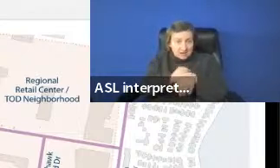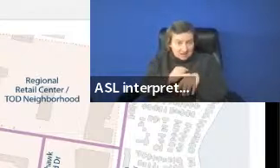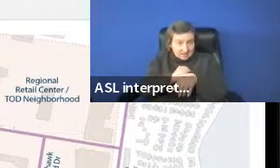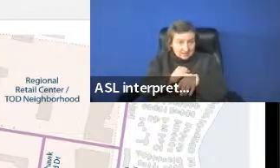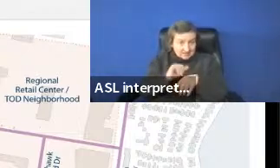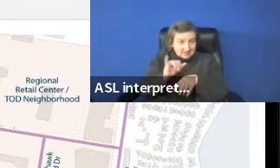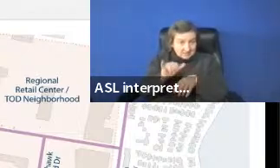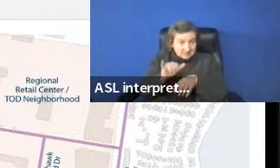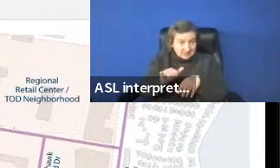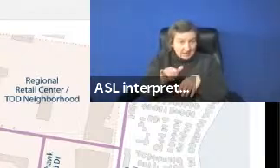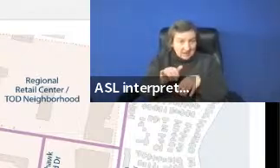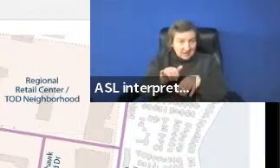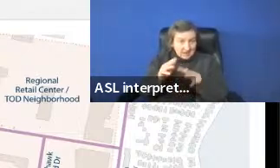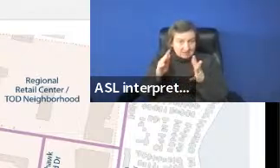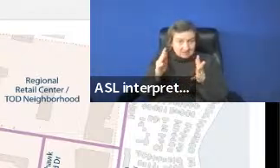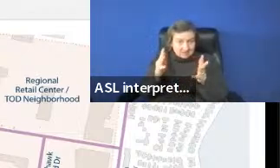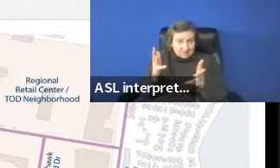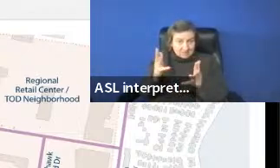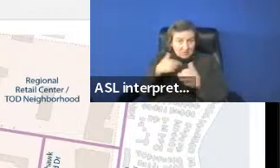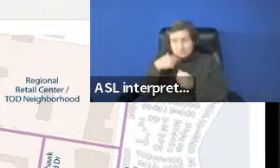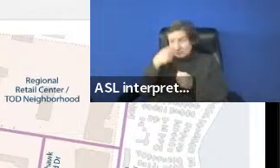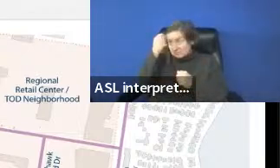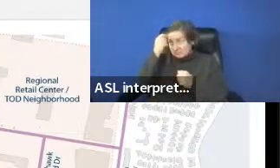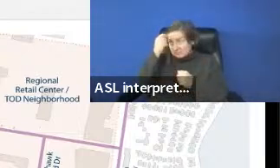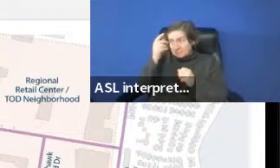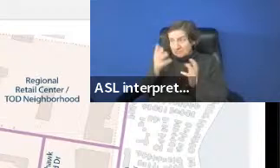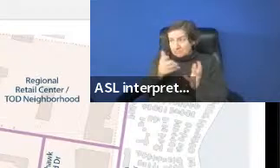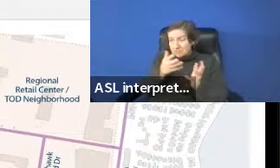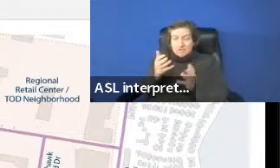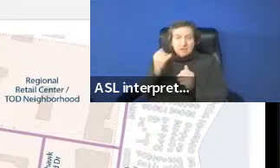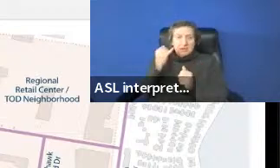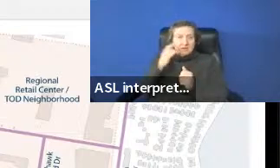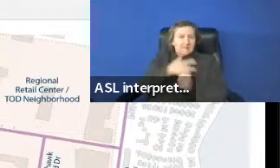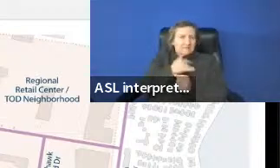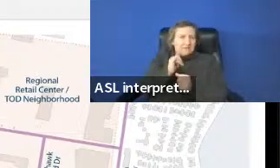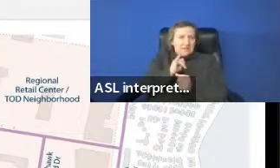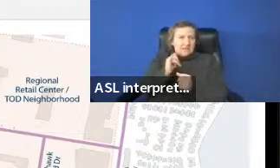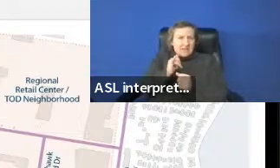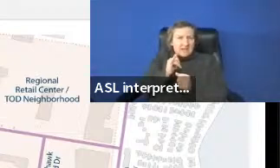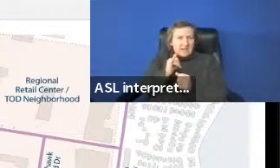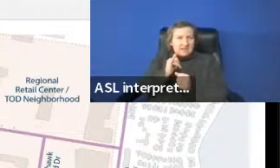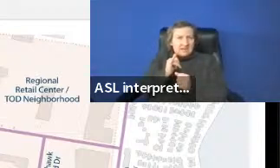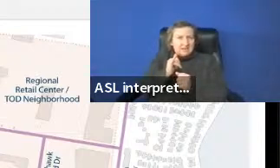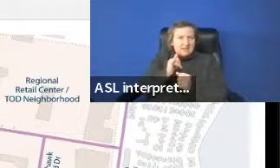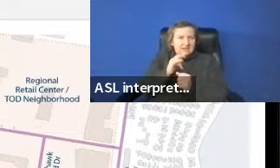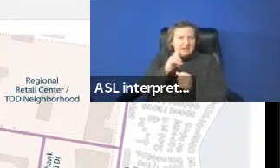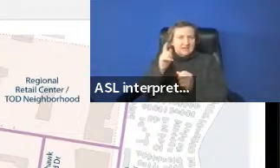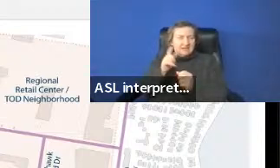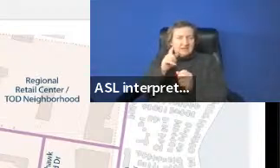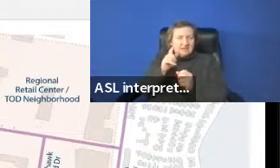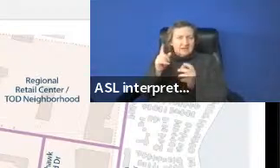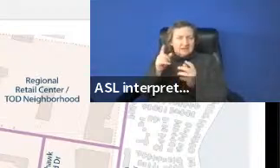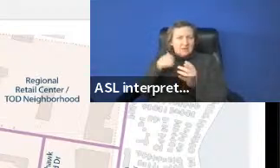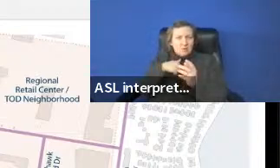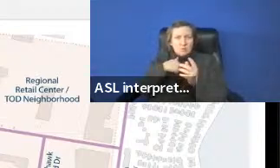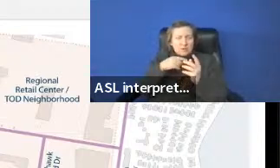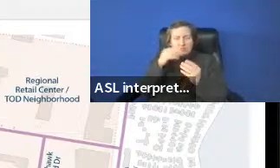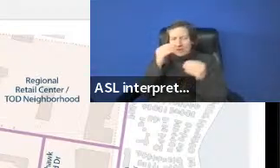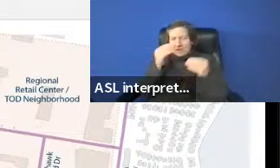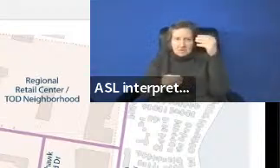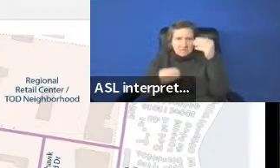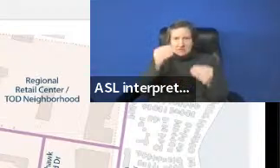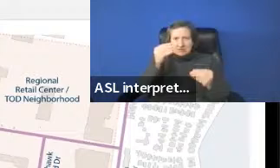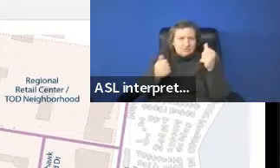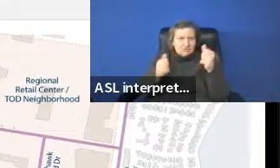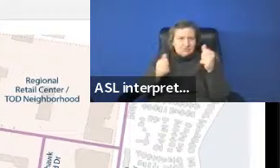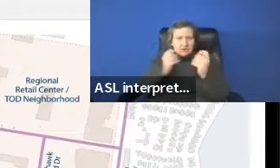what I'm understanding? It feels a little bit like pin the tail on the donkey, where we've been spinning around and trying to navigate